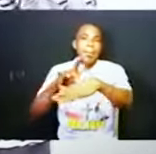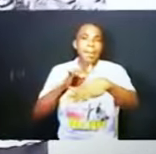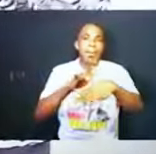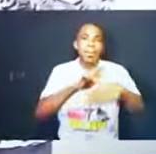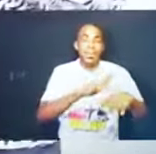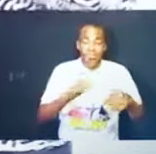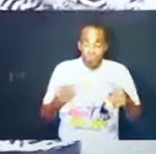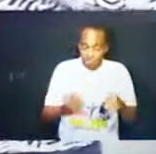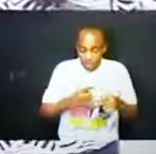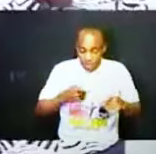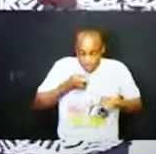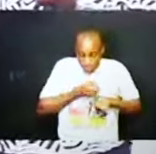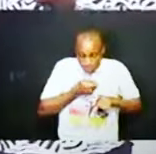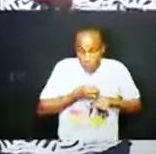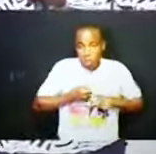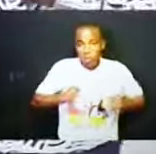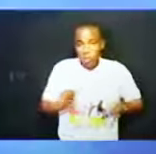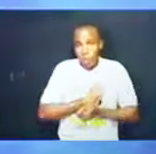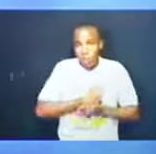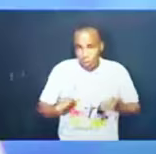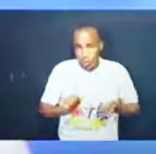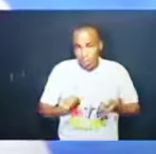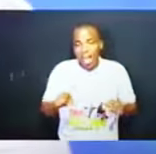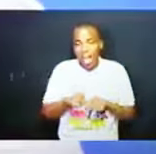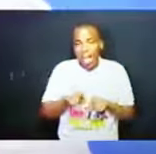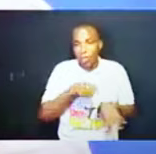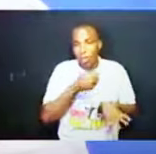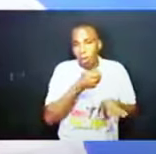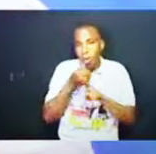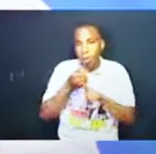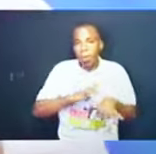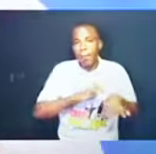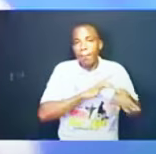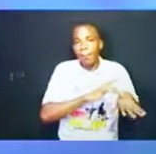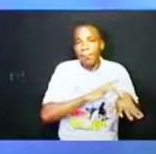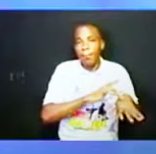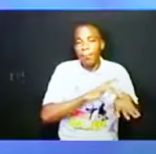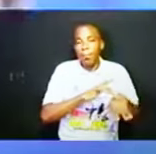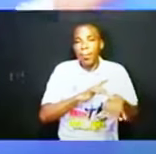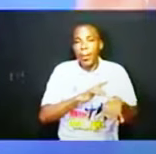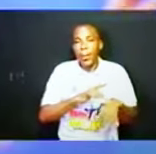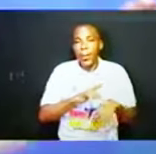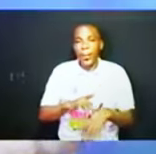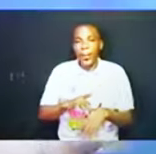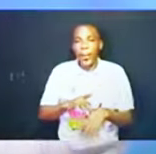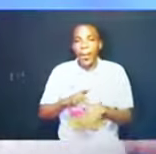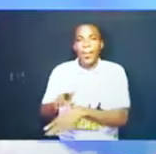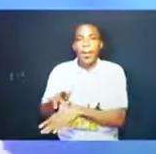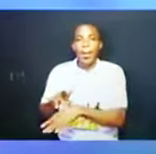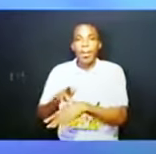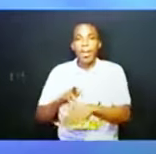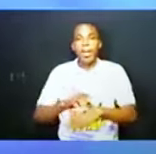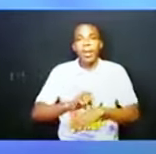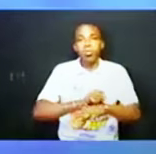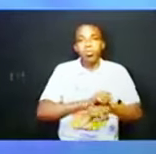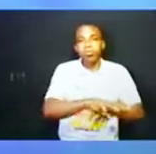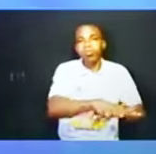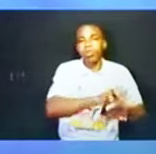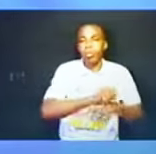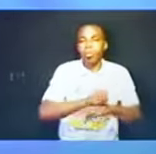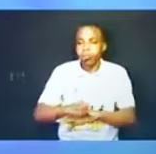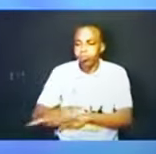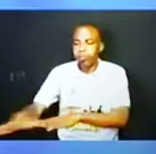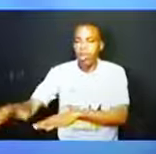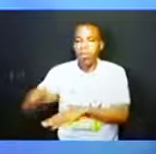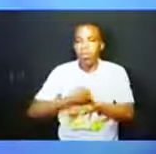her. But as she moves around, now she spreads it. Now,